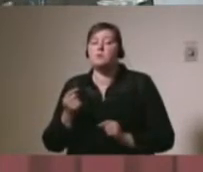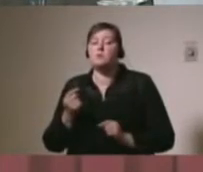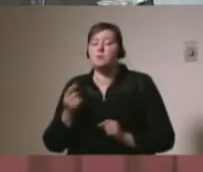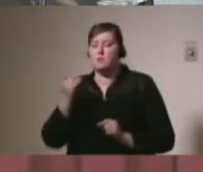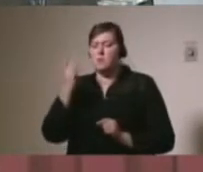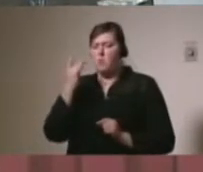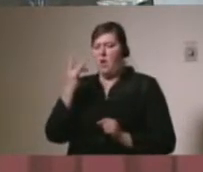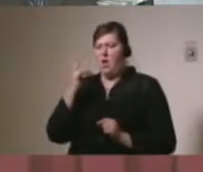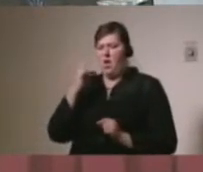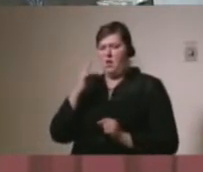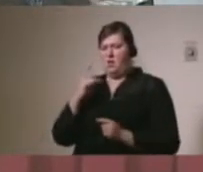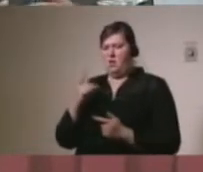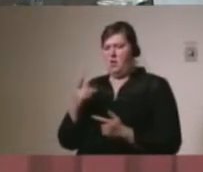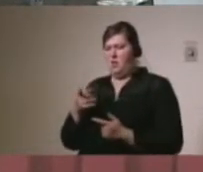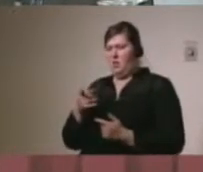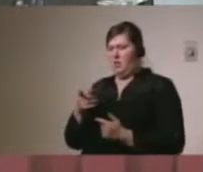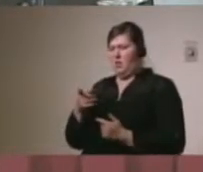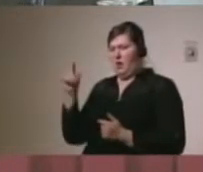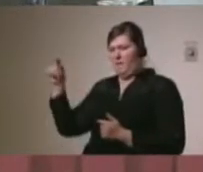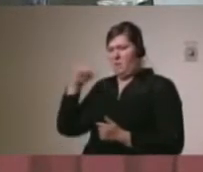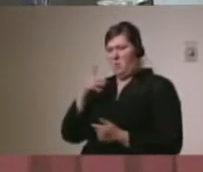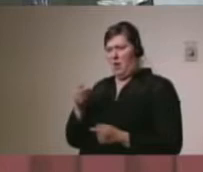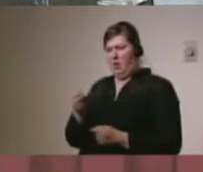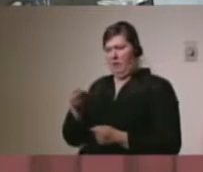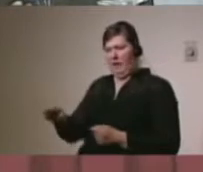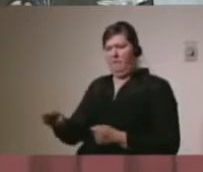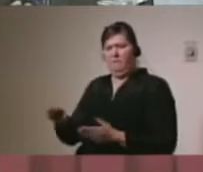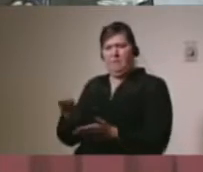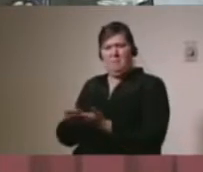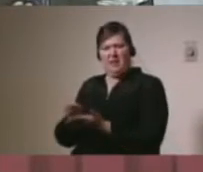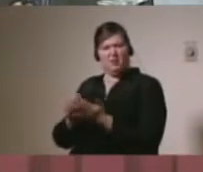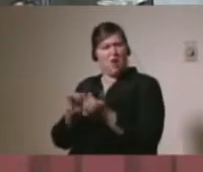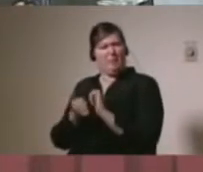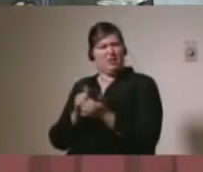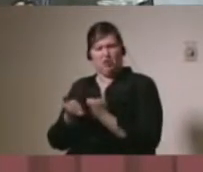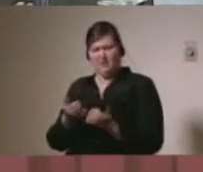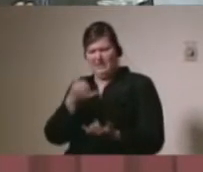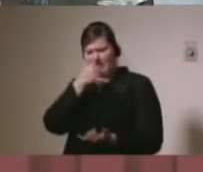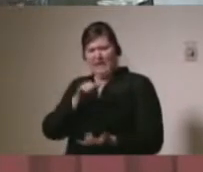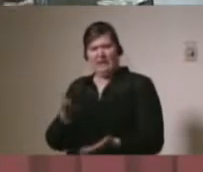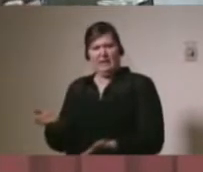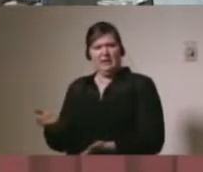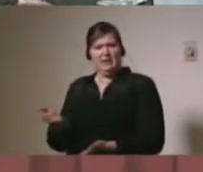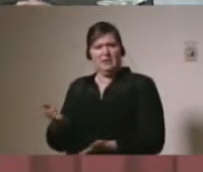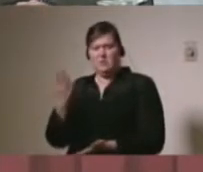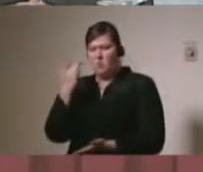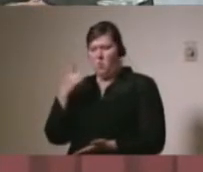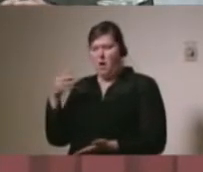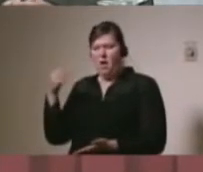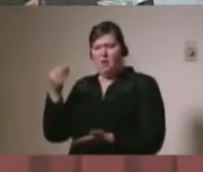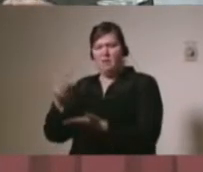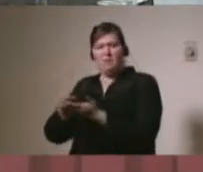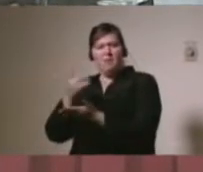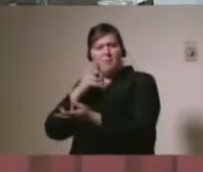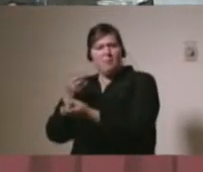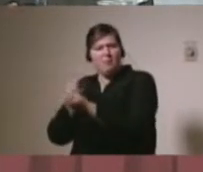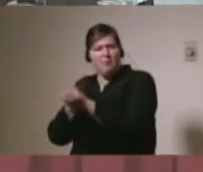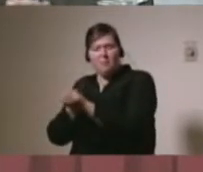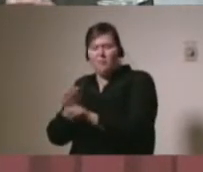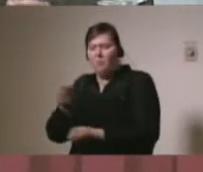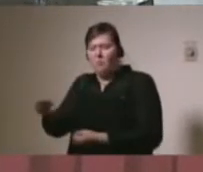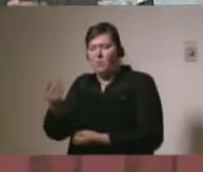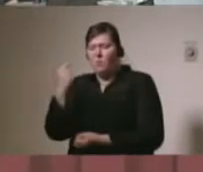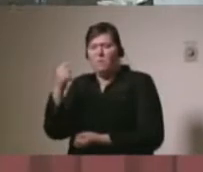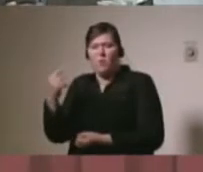competition? That's ridiculous. And what they told us was that DX